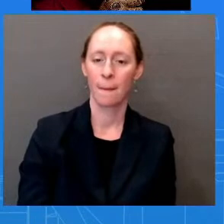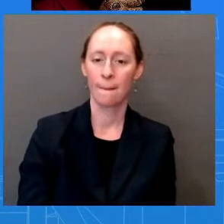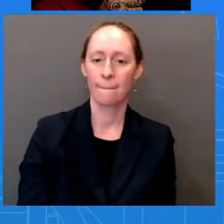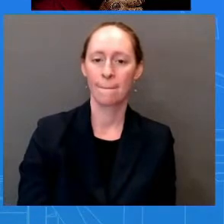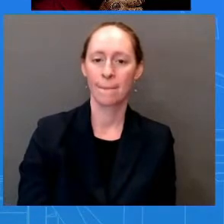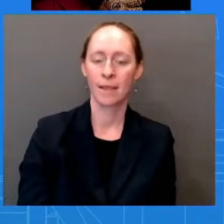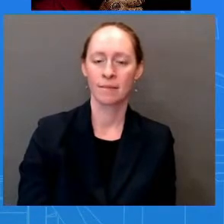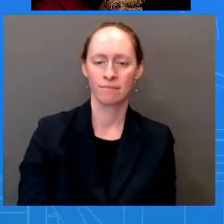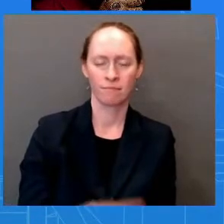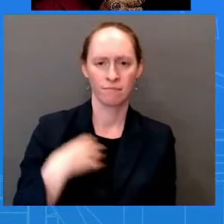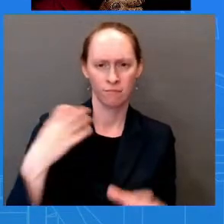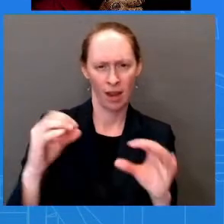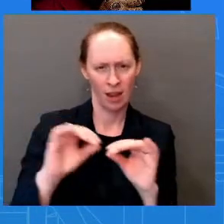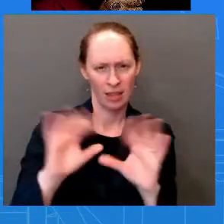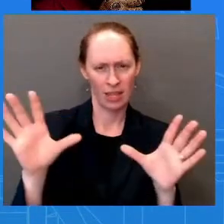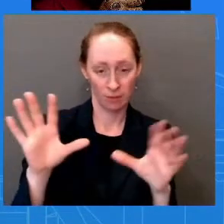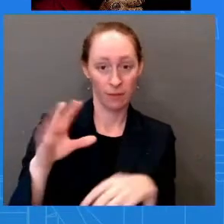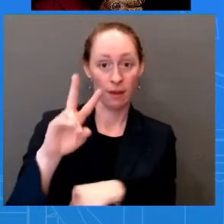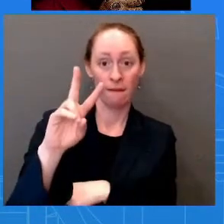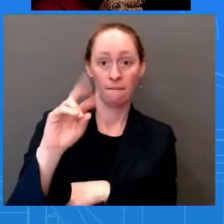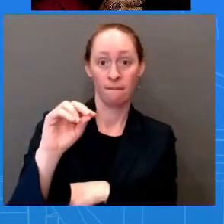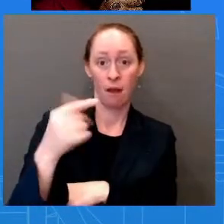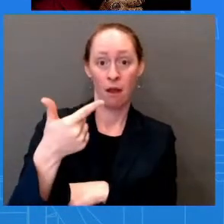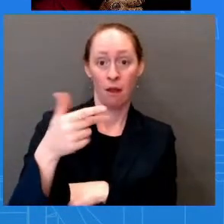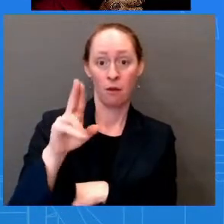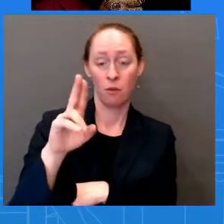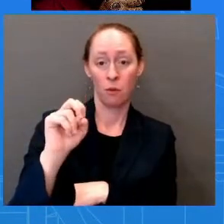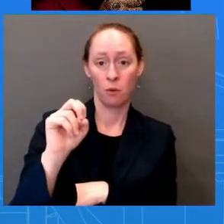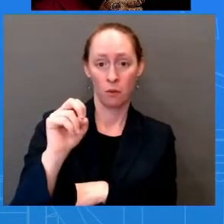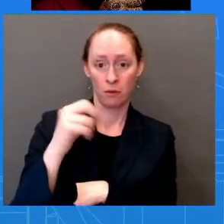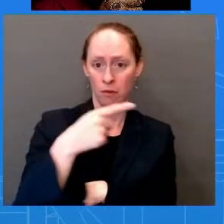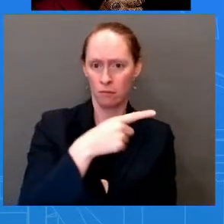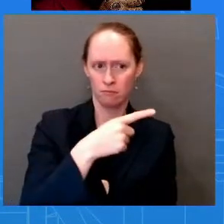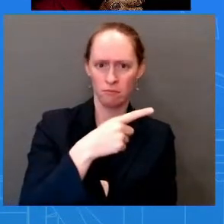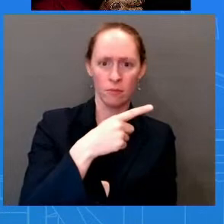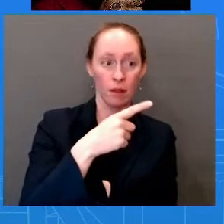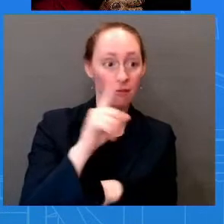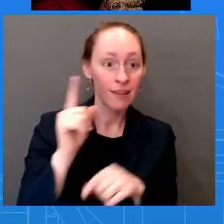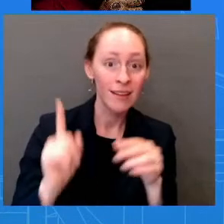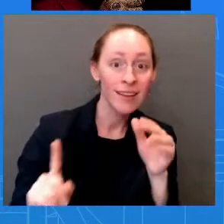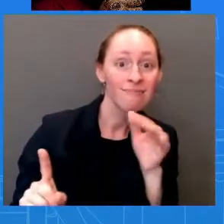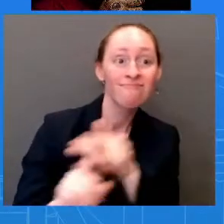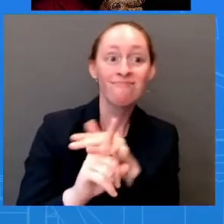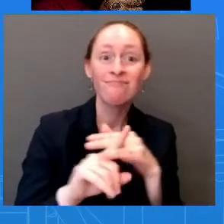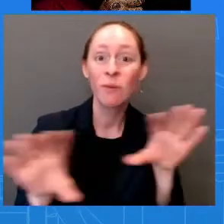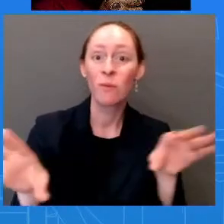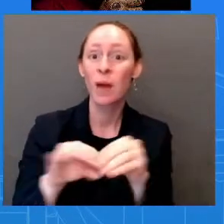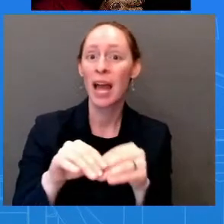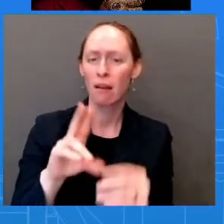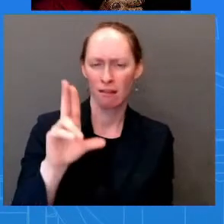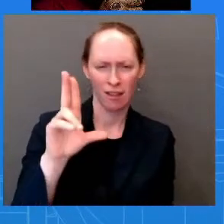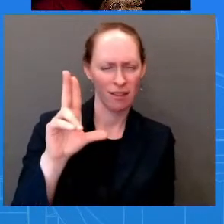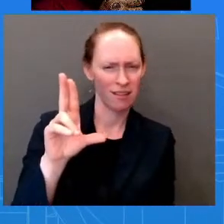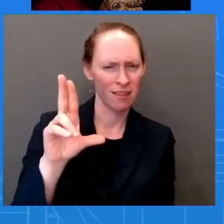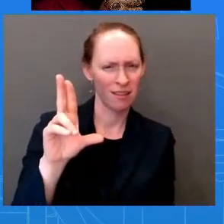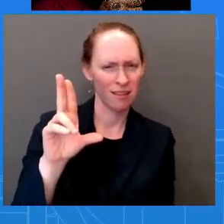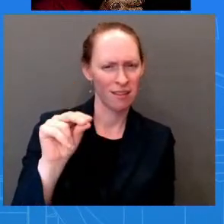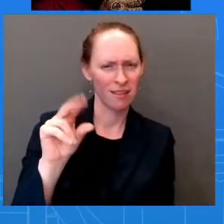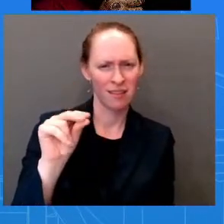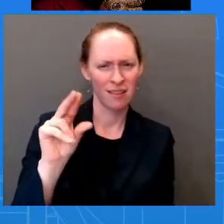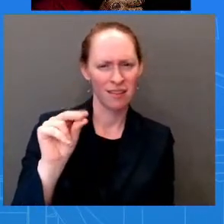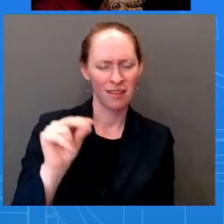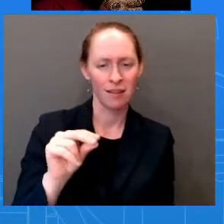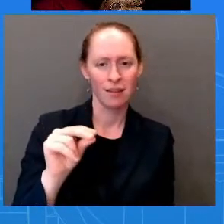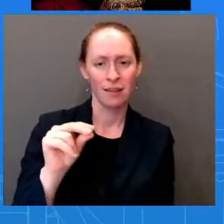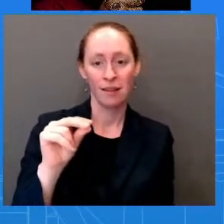you. Thank you so much, and happy Thanksgiving. So what you're reading is inaccurate. They did not attend the wedding. As I